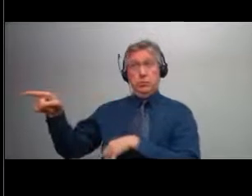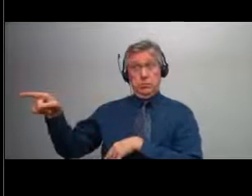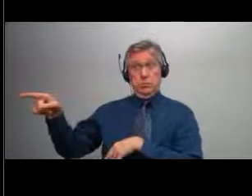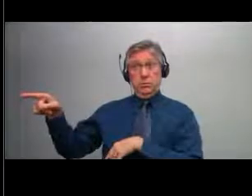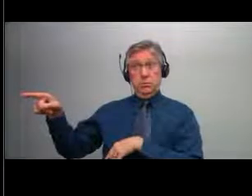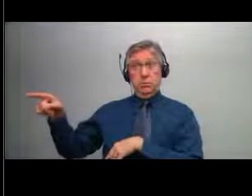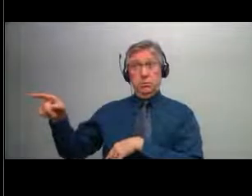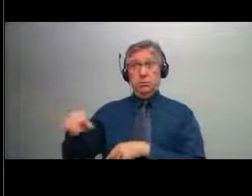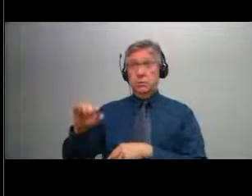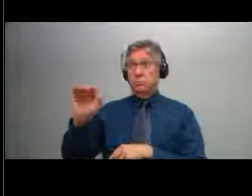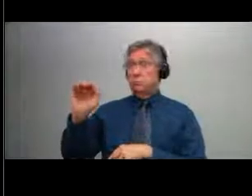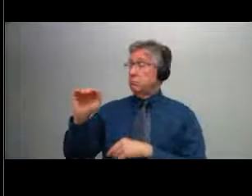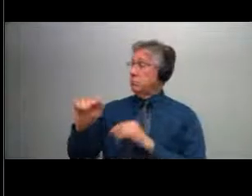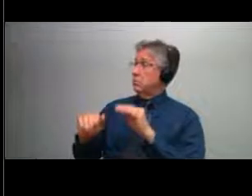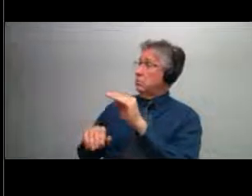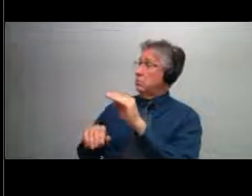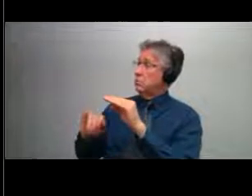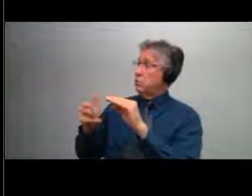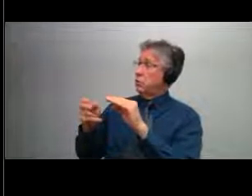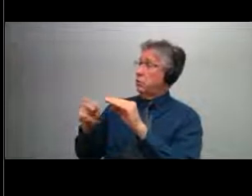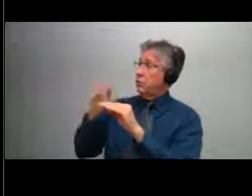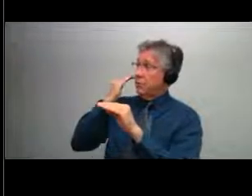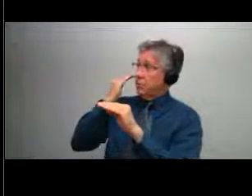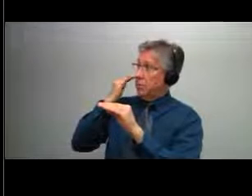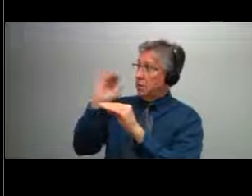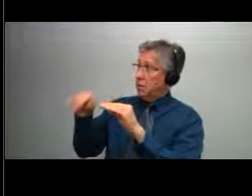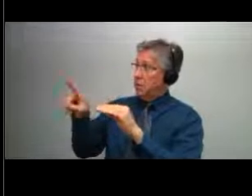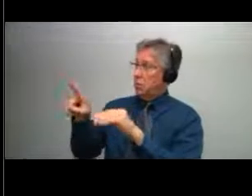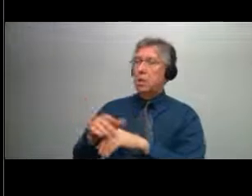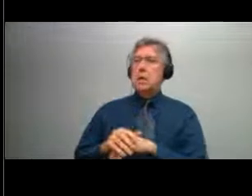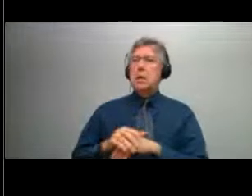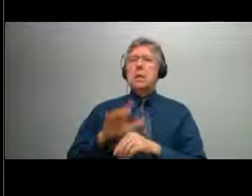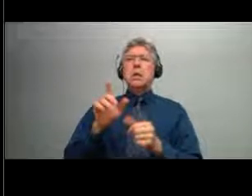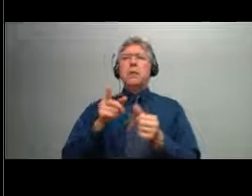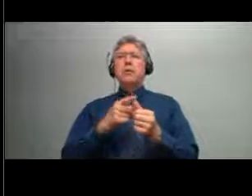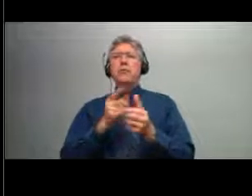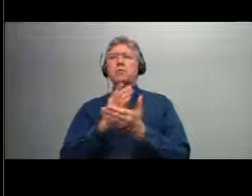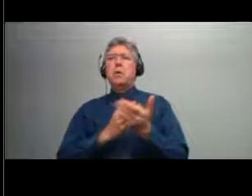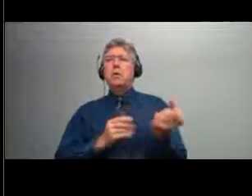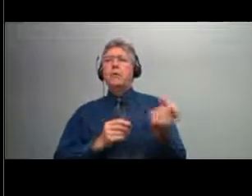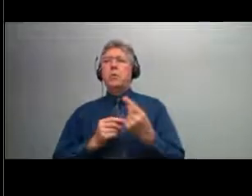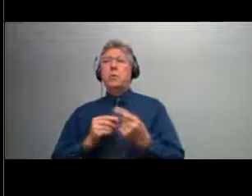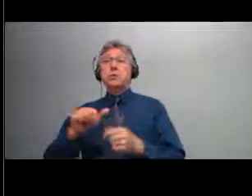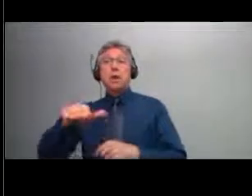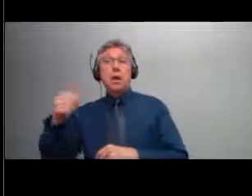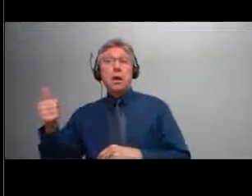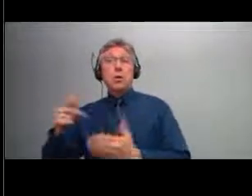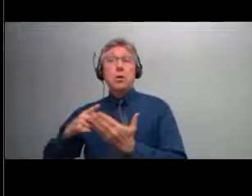John, are you familiar with that? I'll just do the first part of the question. Are other projects